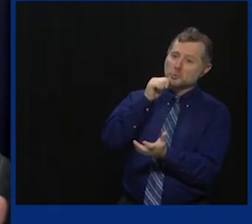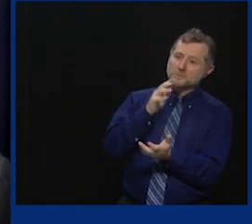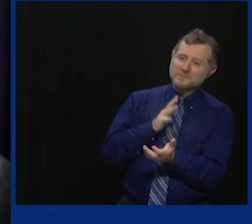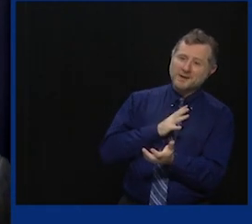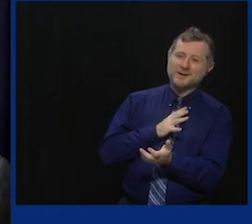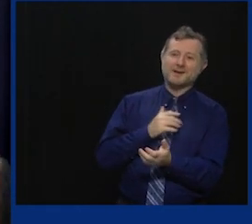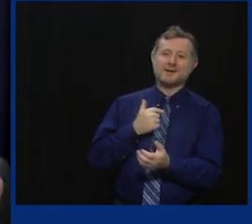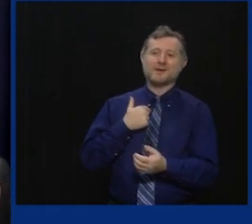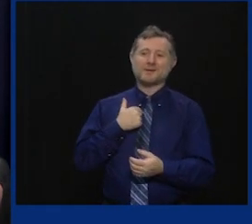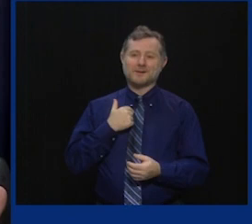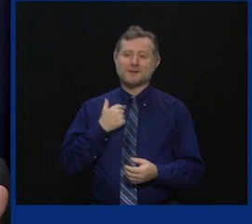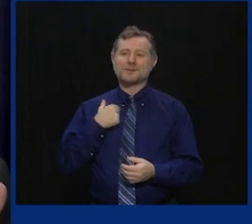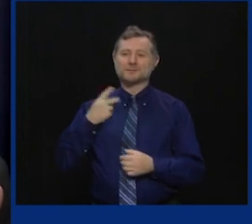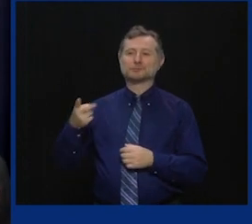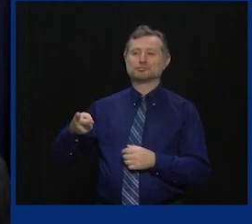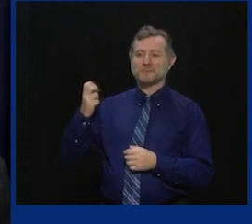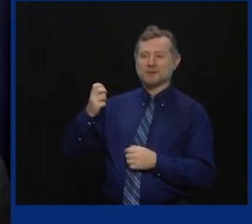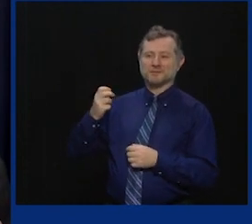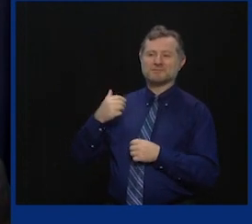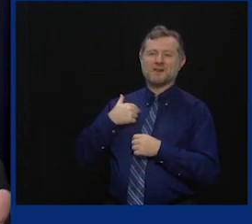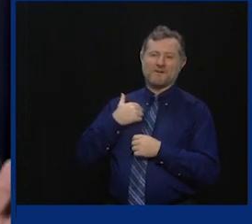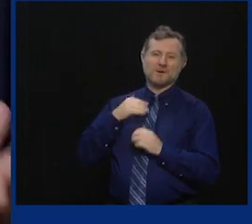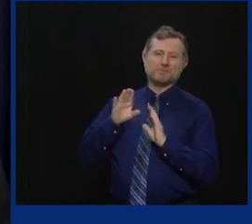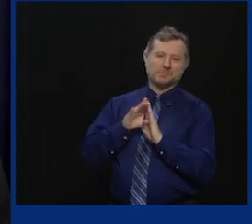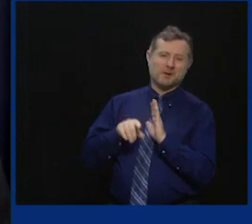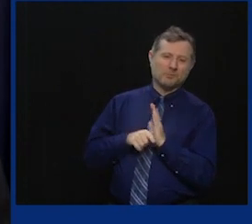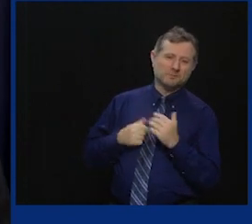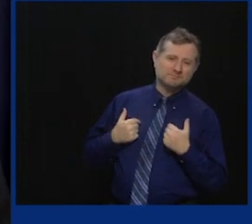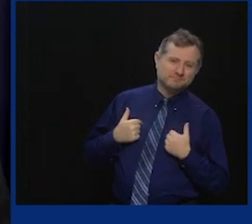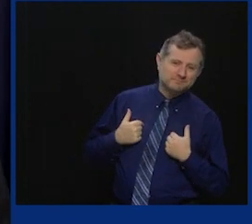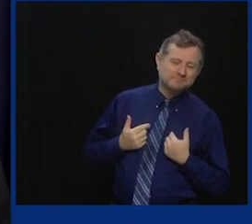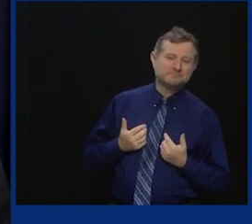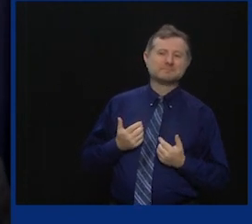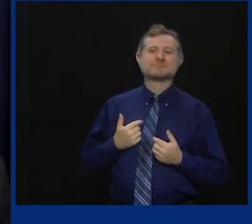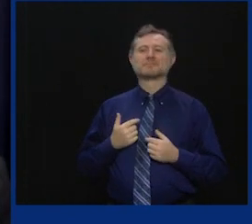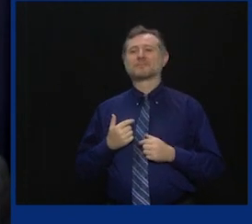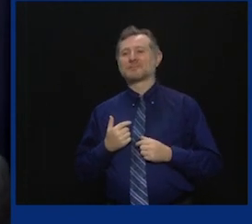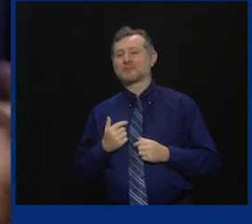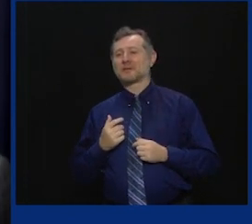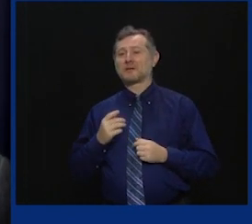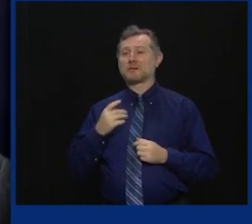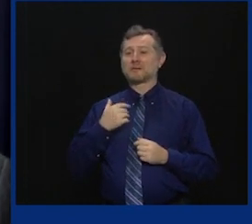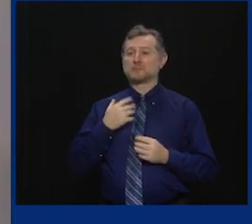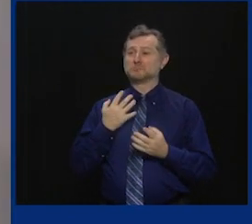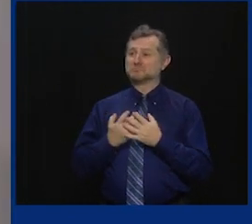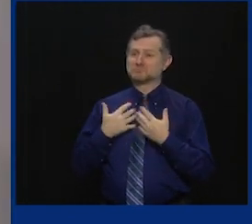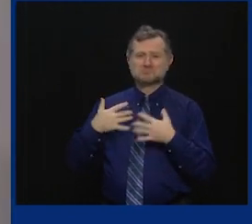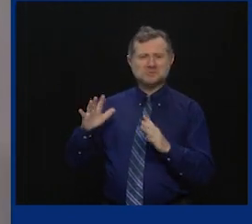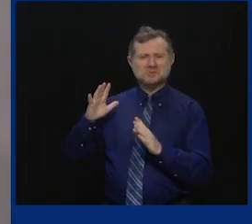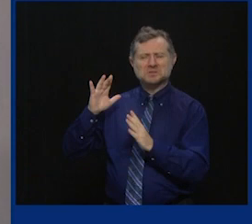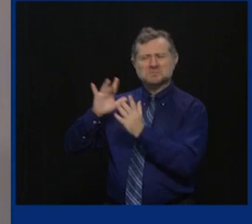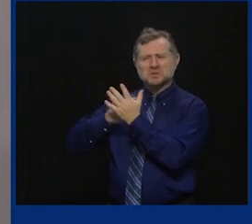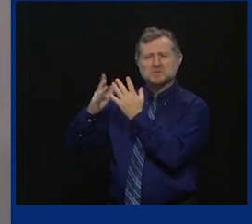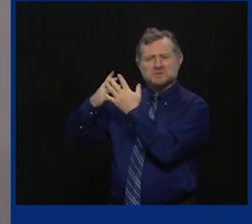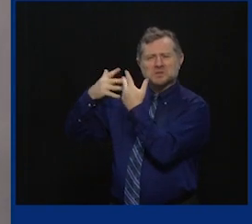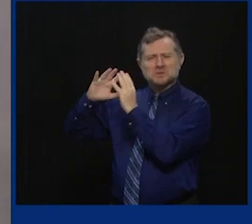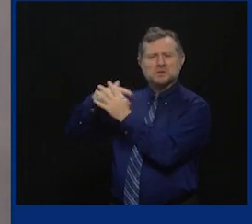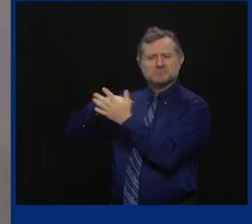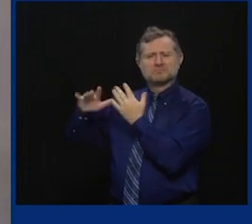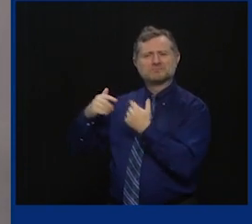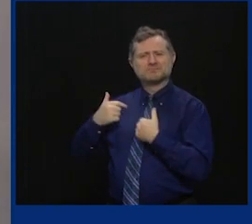criminal background. But she had served her debt, but she had a background. He proposed